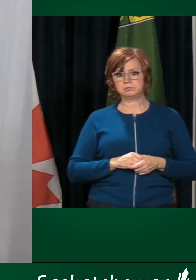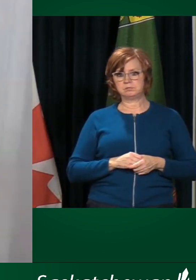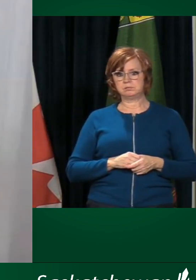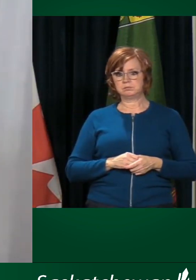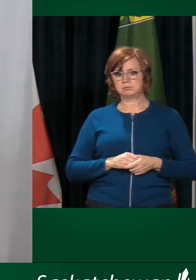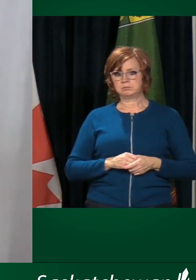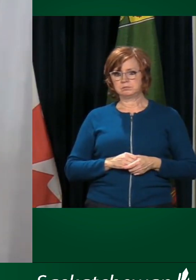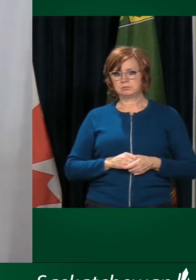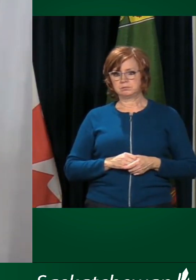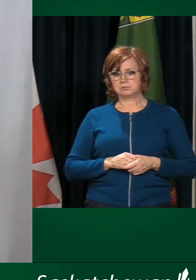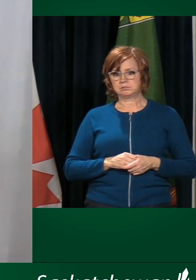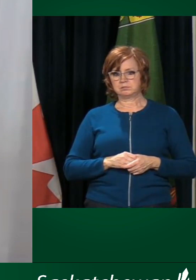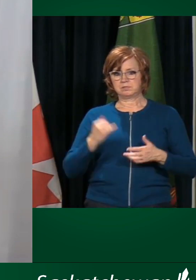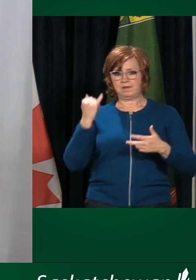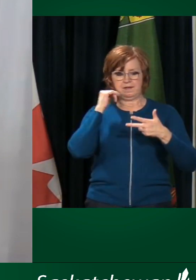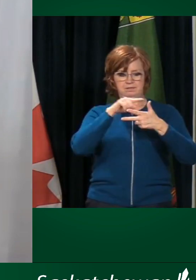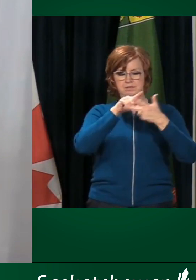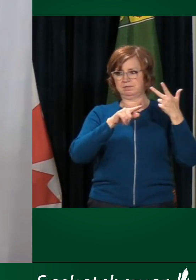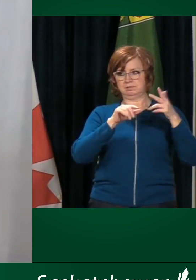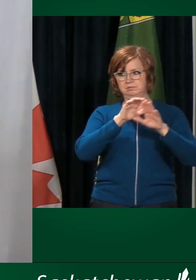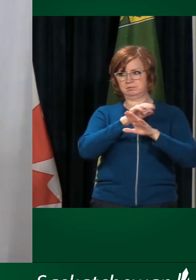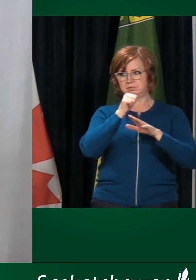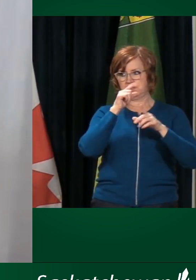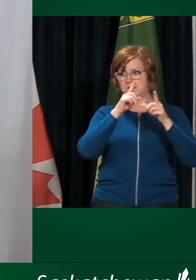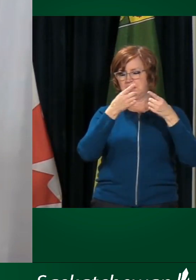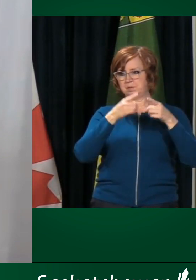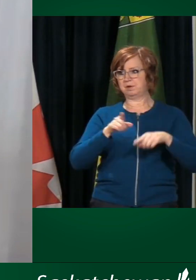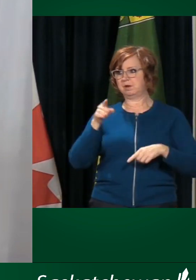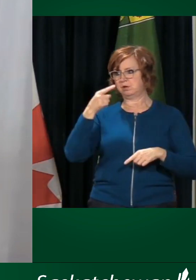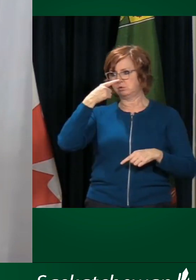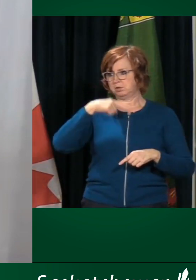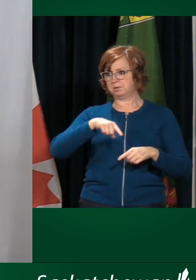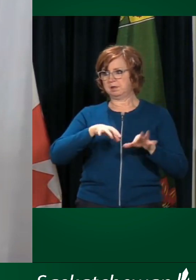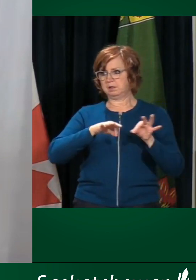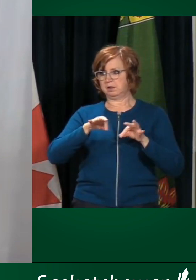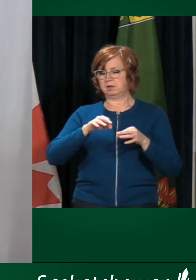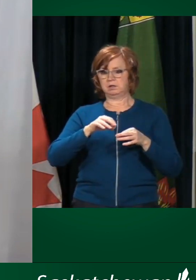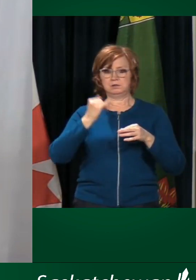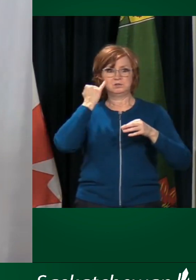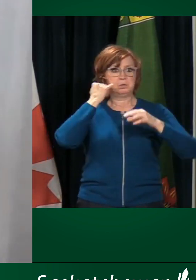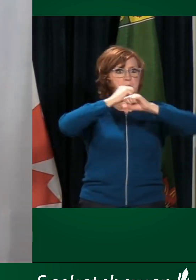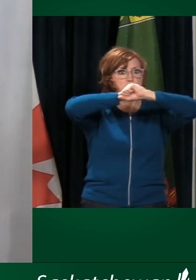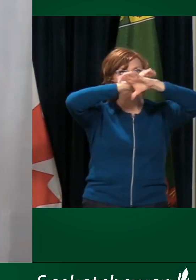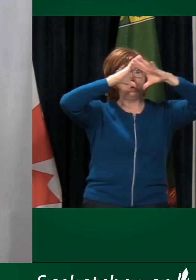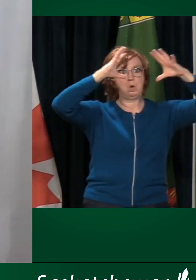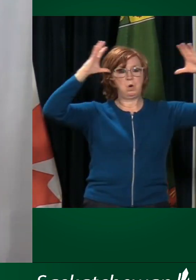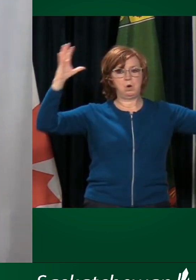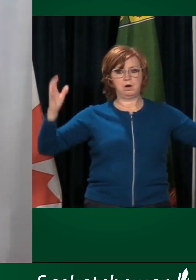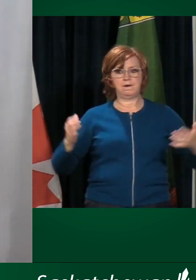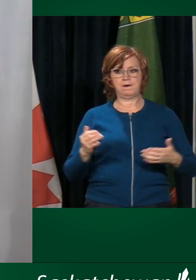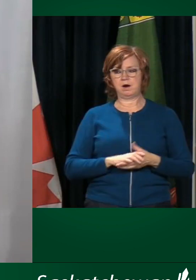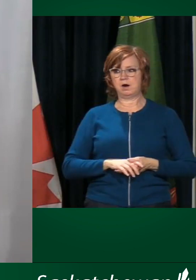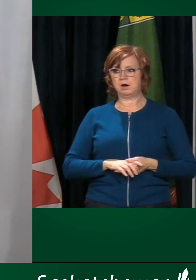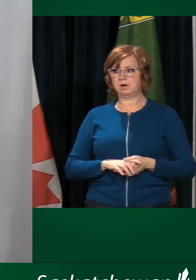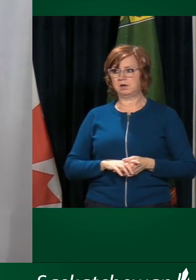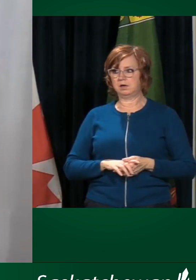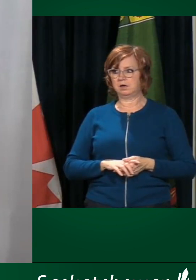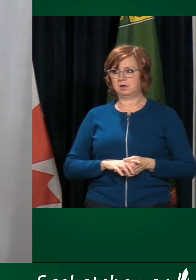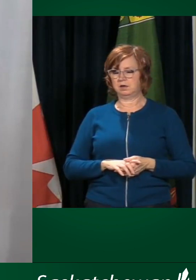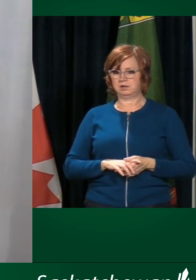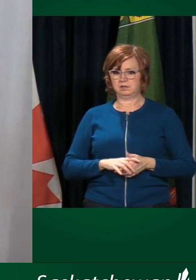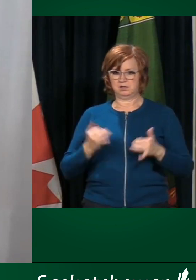if that worst case scenario were to happen, which we all hope won't happen. Can you better explain what the what-if scenario